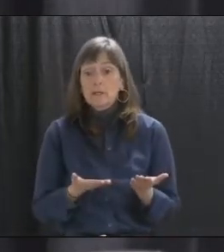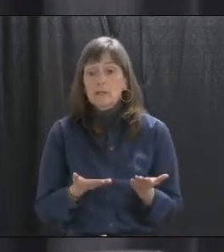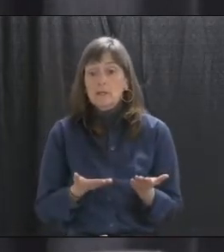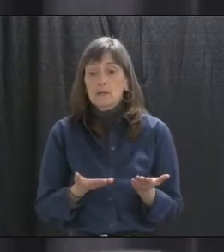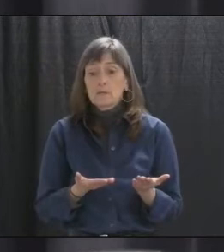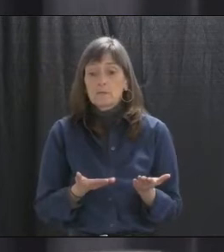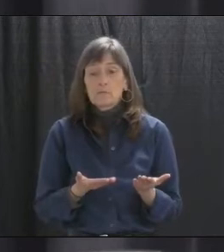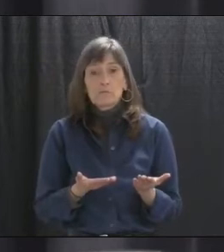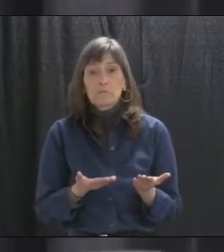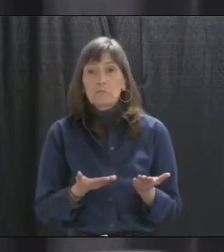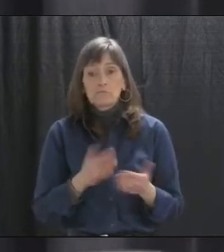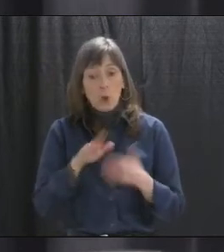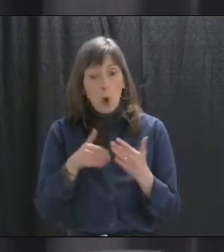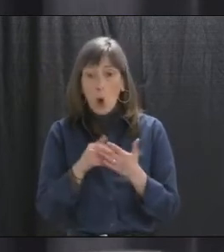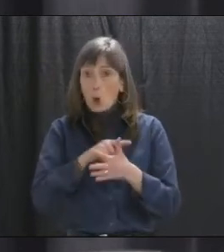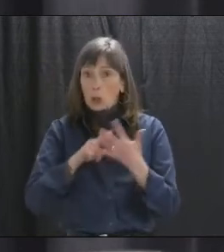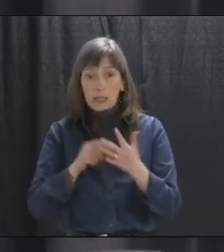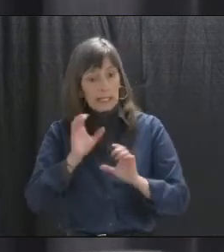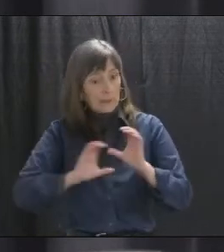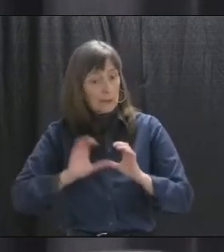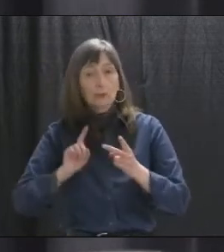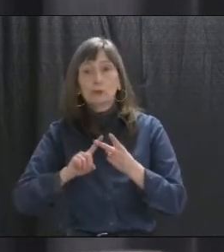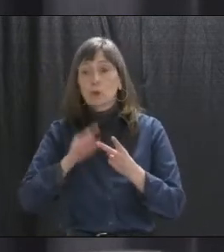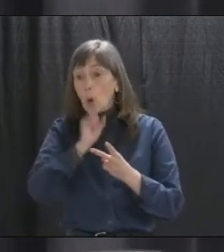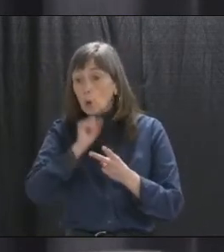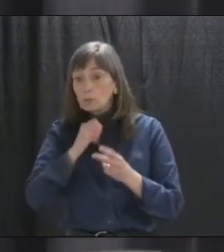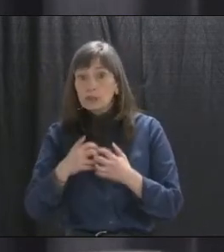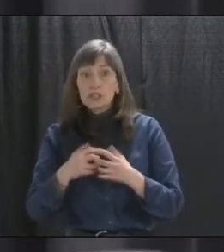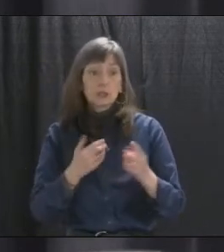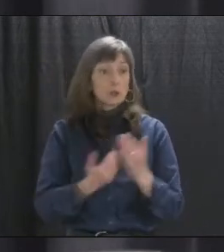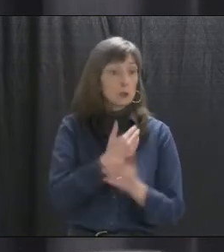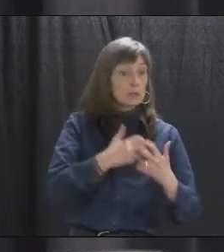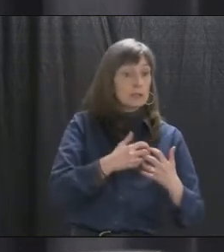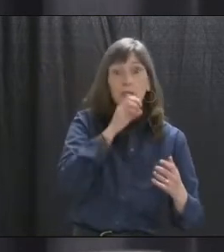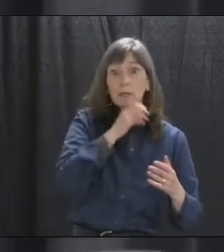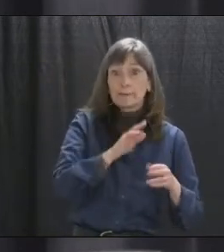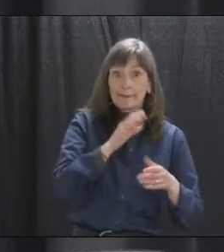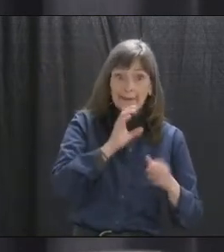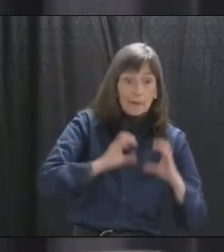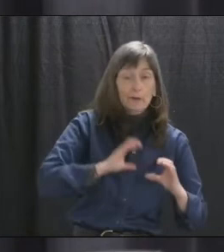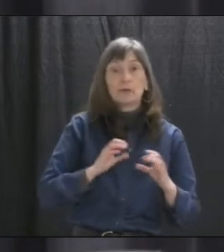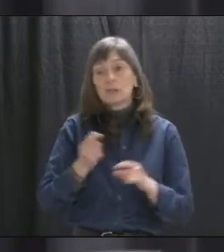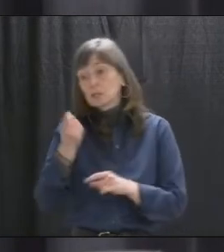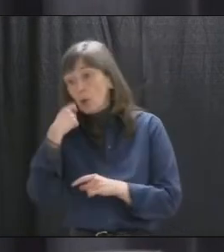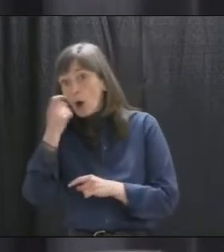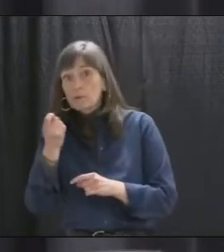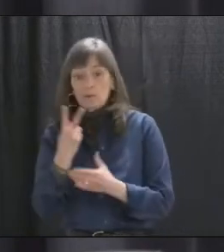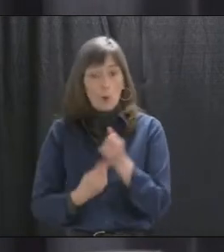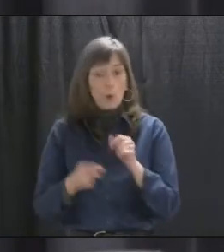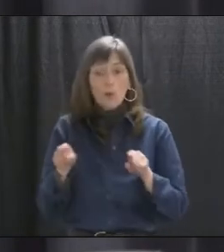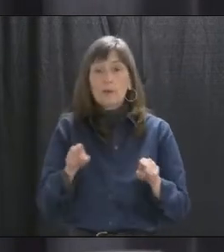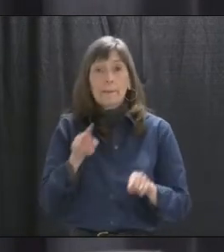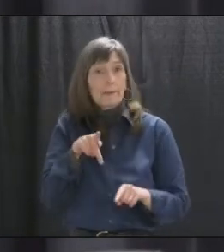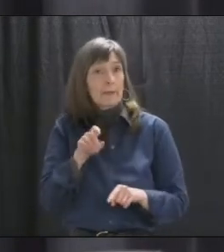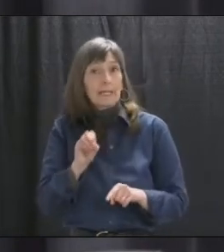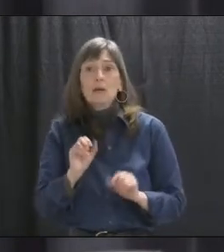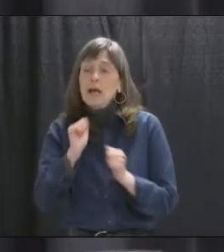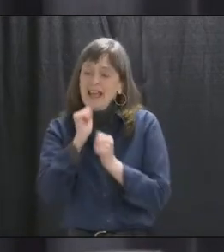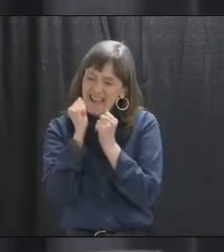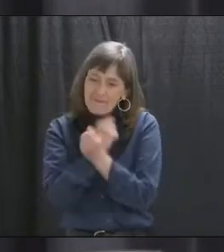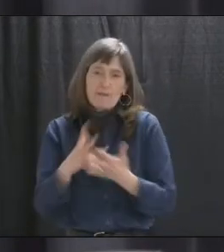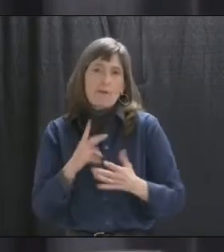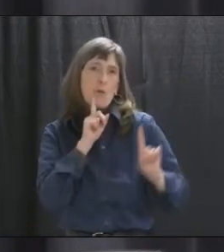we have all of those on order, reagents for the old machine, reagents for the new machine, swabs, and of course PPE. And as I